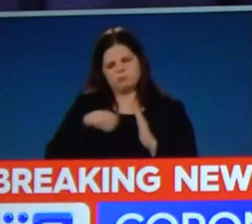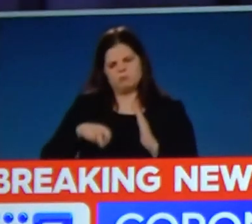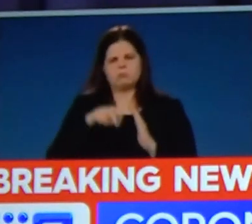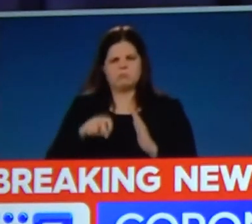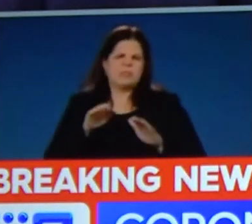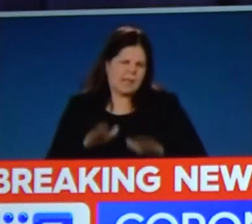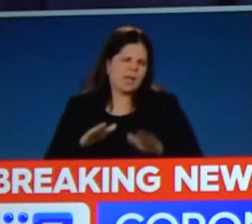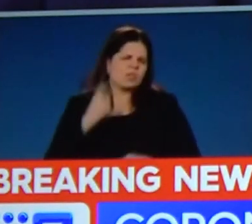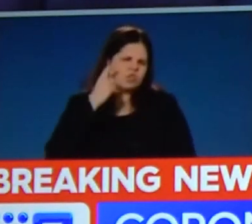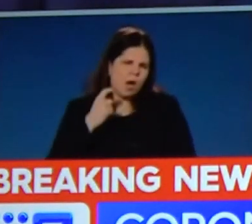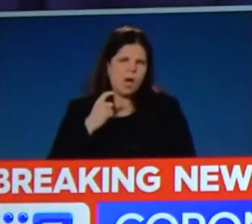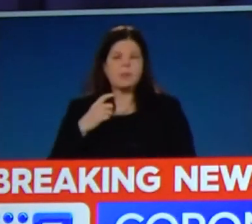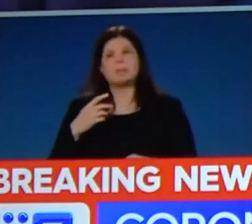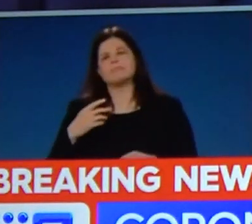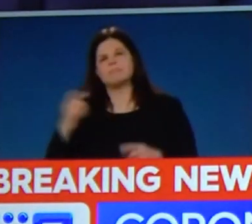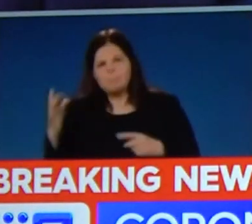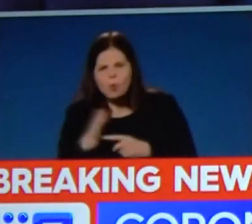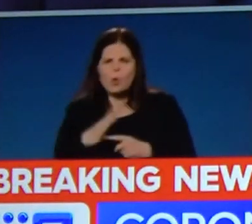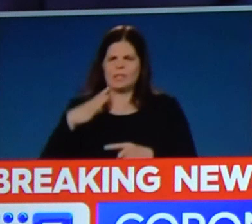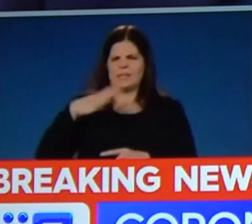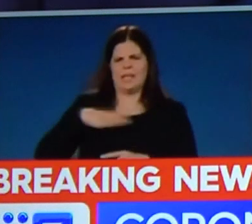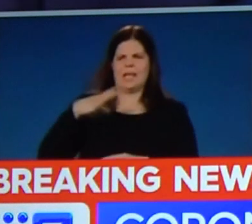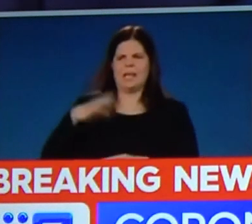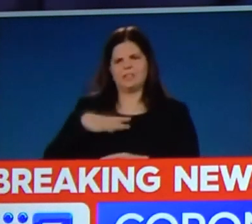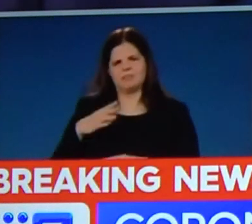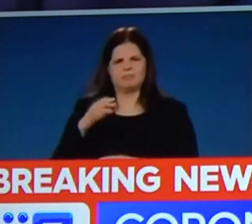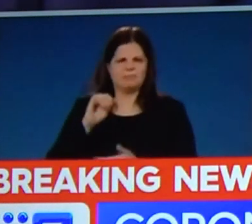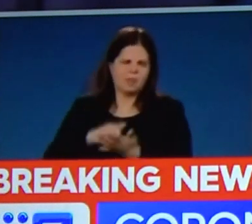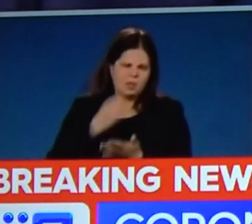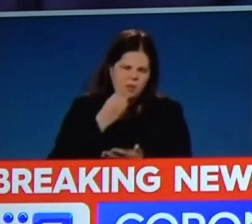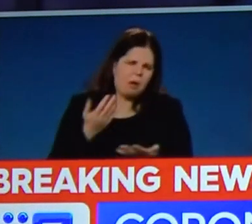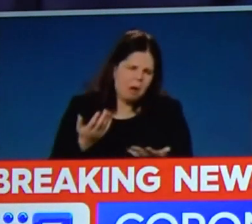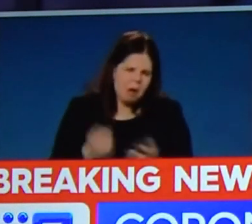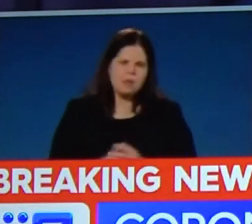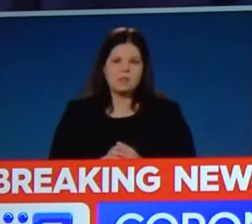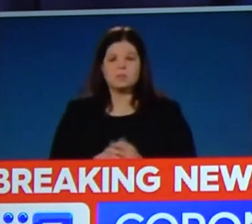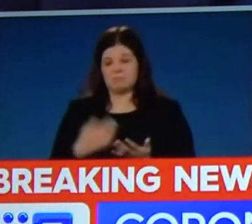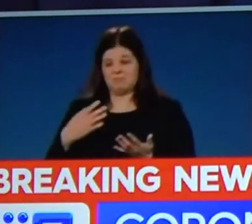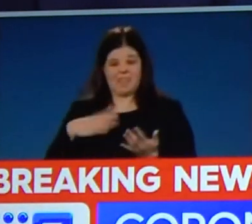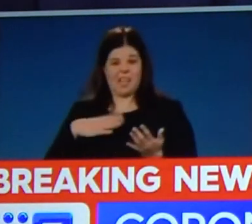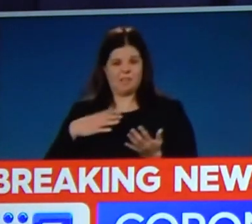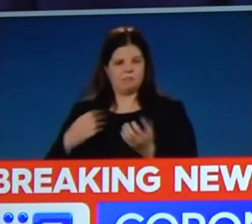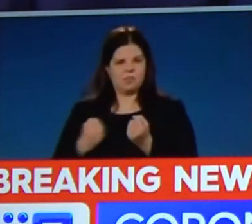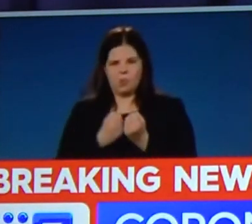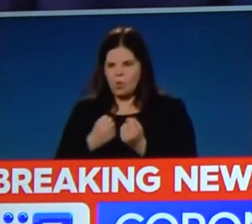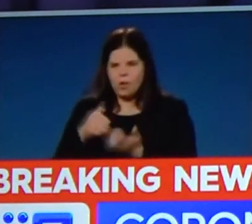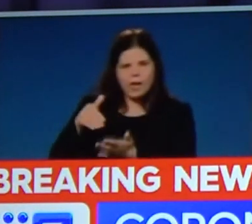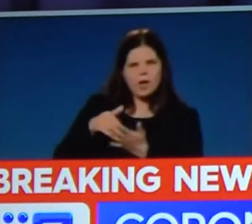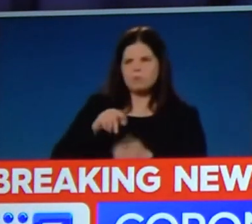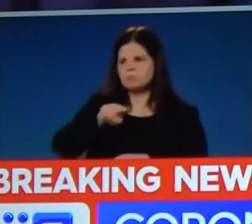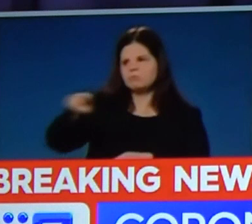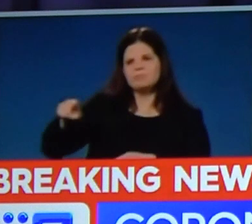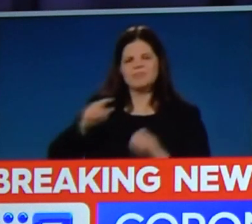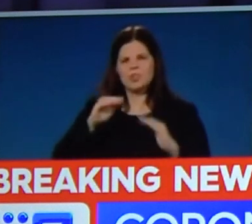practicable. And should they need support, then I'm sure they can get support through their community or others, and I'm sure they could even ring their local